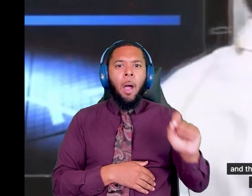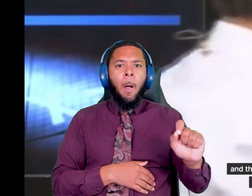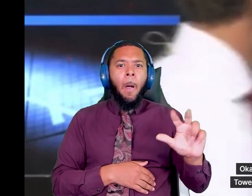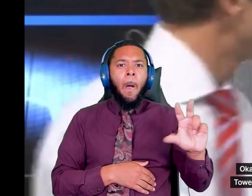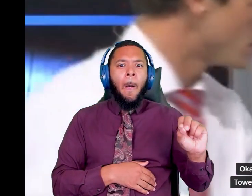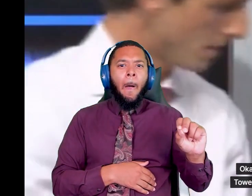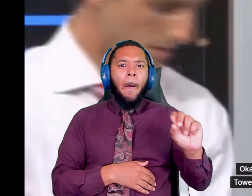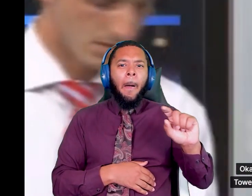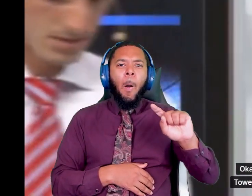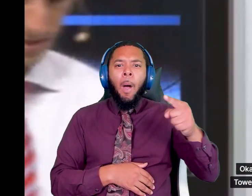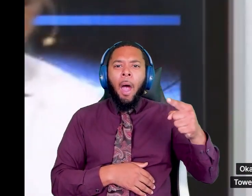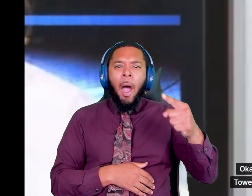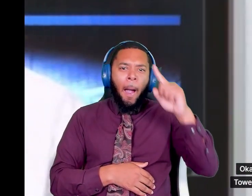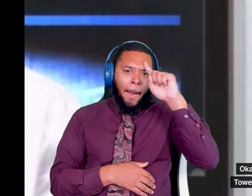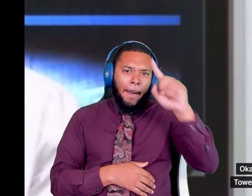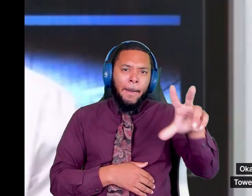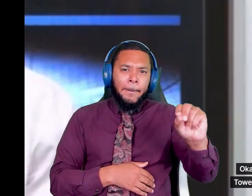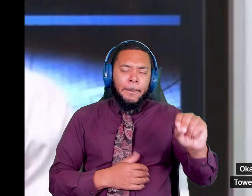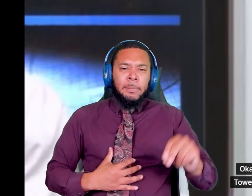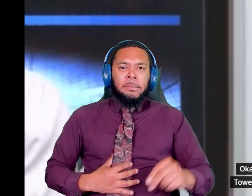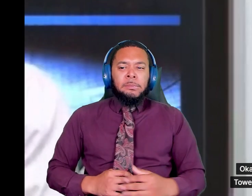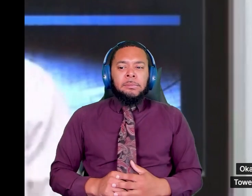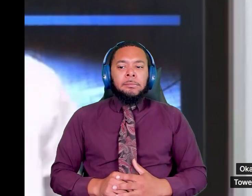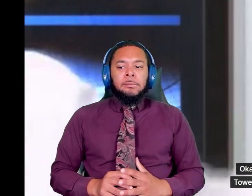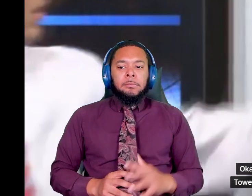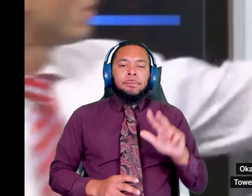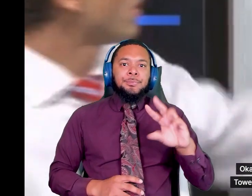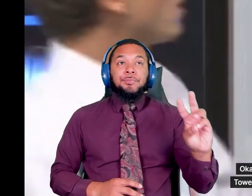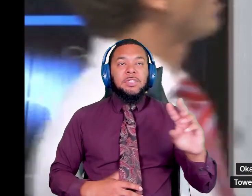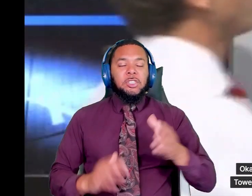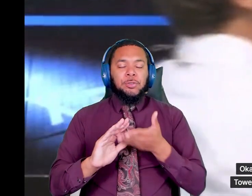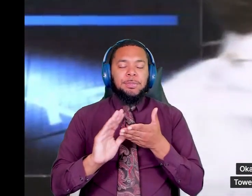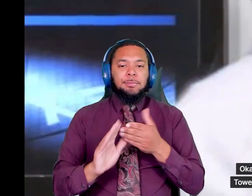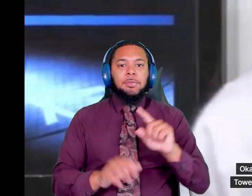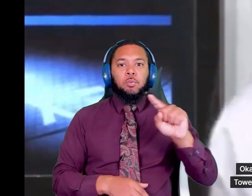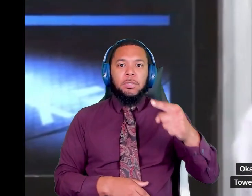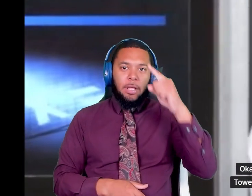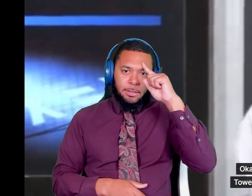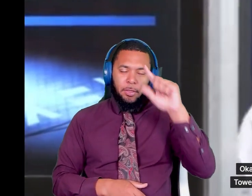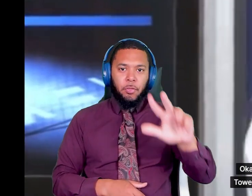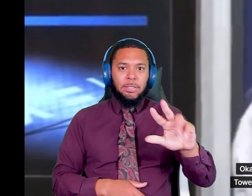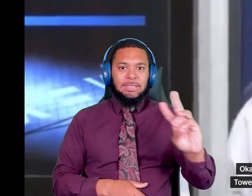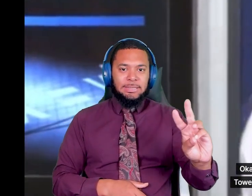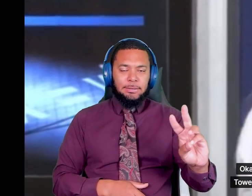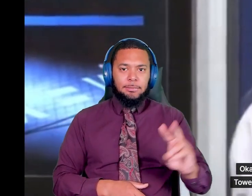$1.36. You say, oh, okay, okay. So I know that the Eiffel Tower is